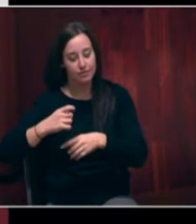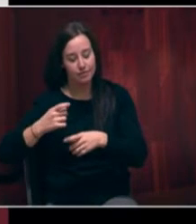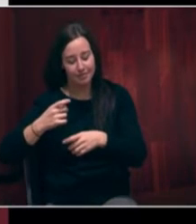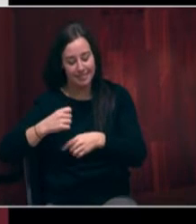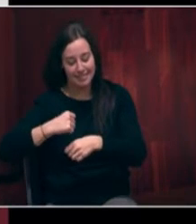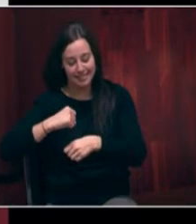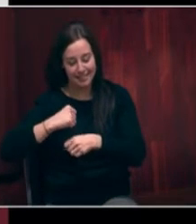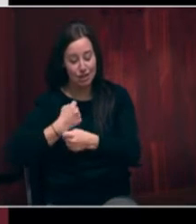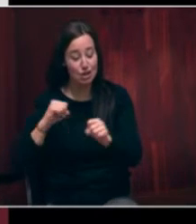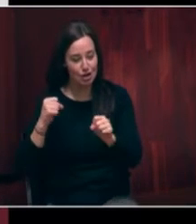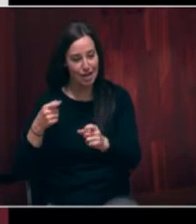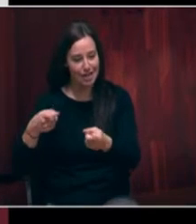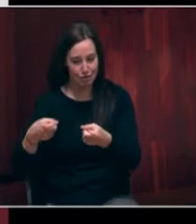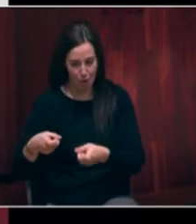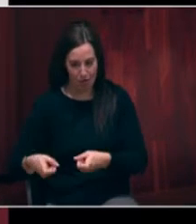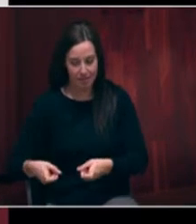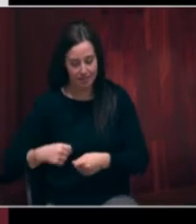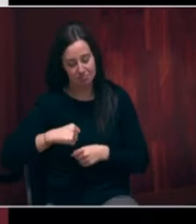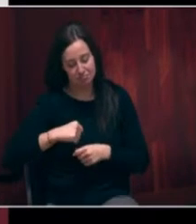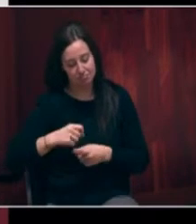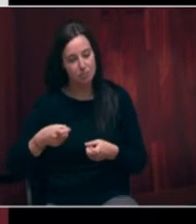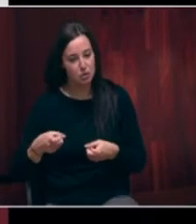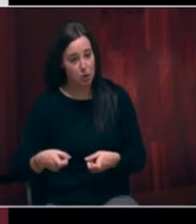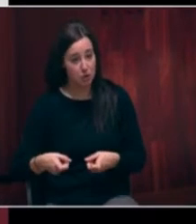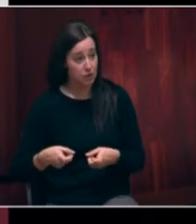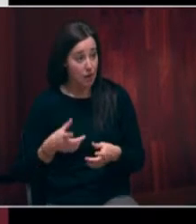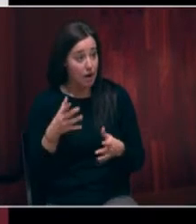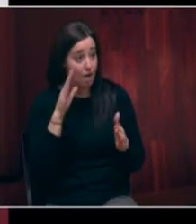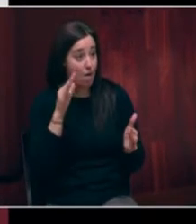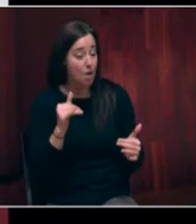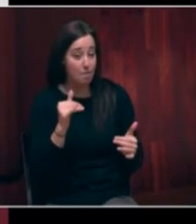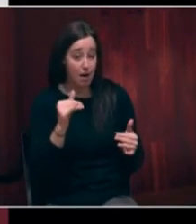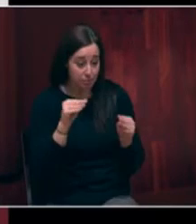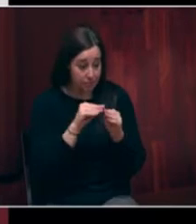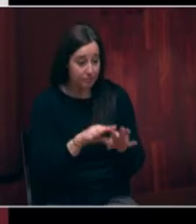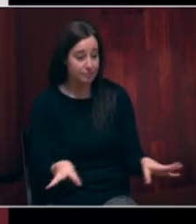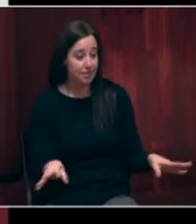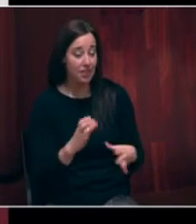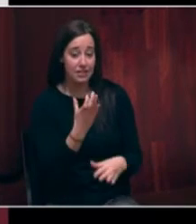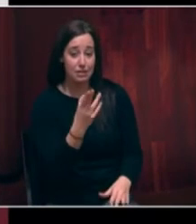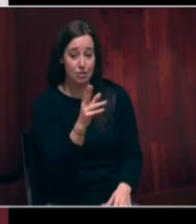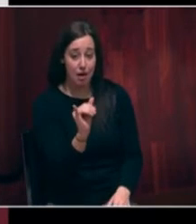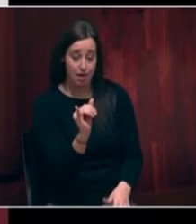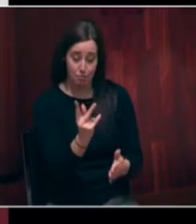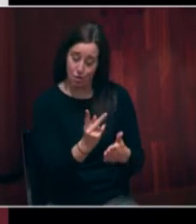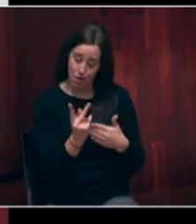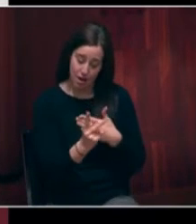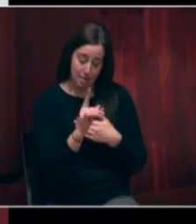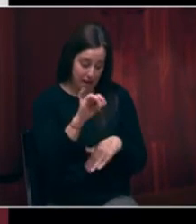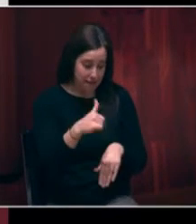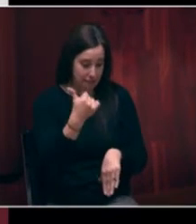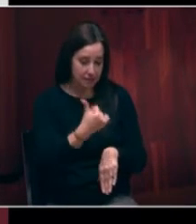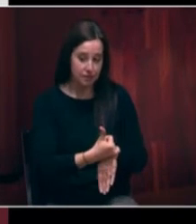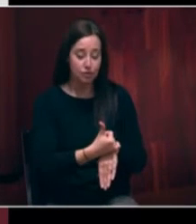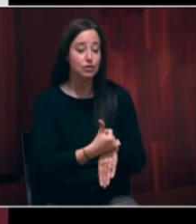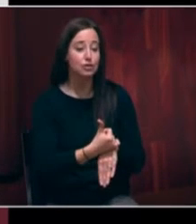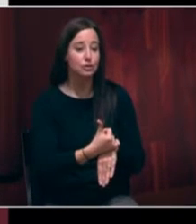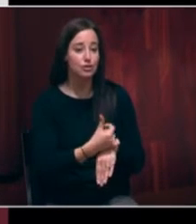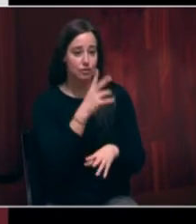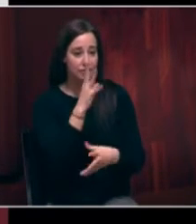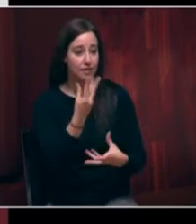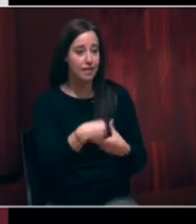you need to work with your IT folks. So hopefully I'm getting the message out there that the CUI program and its implementation will involve various